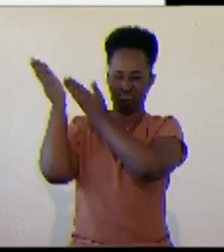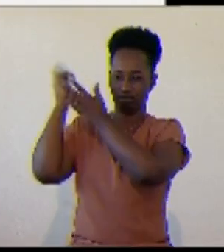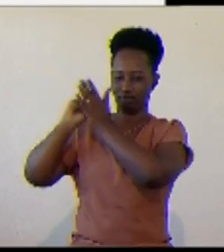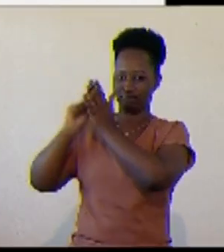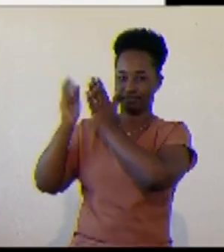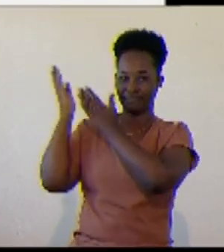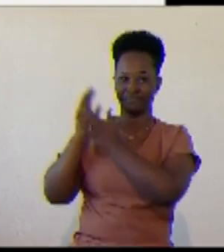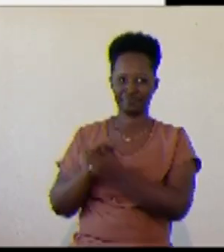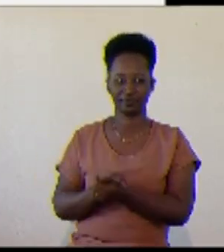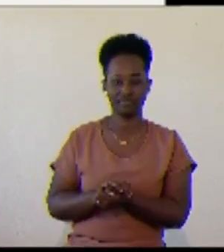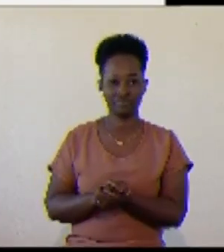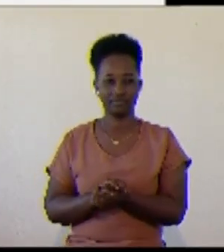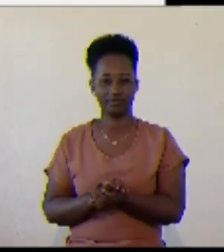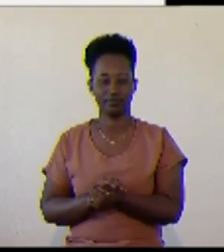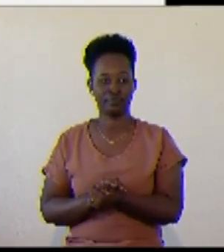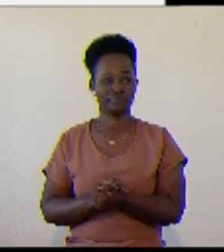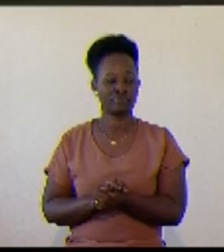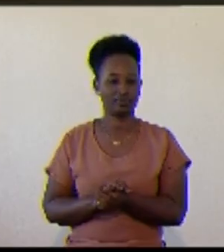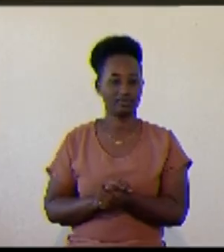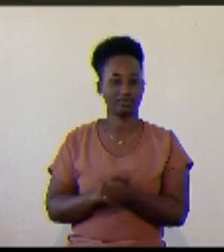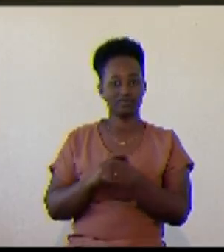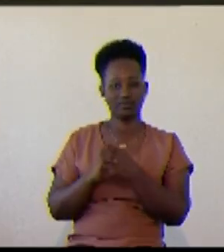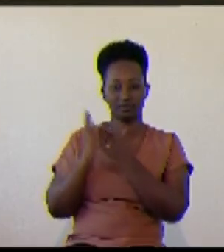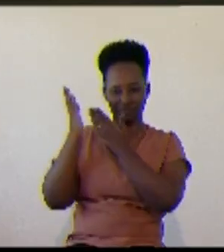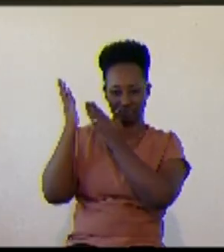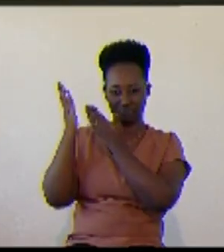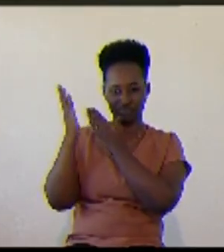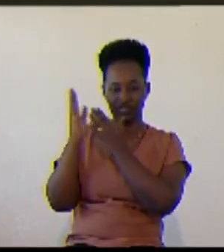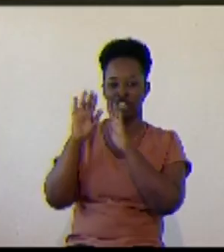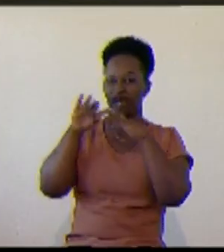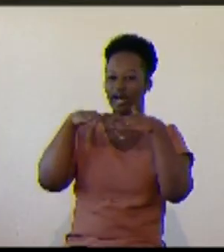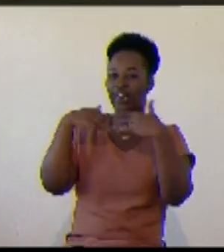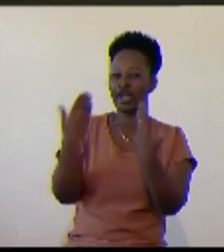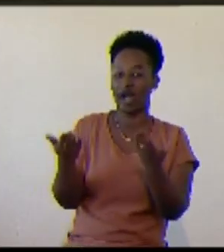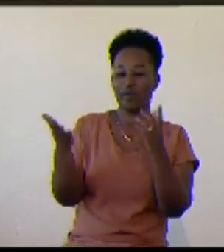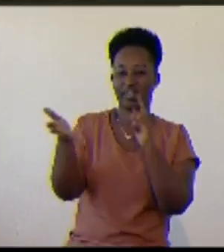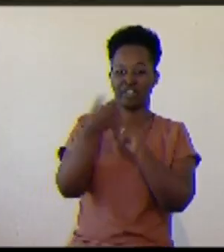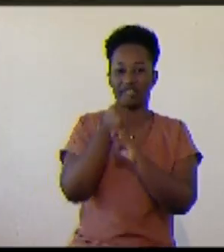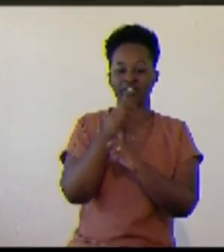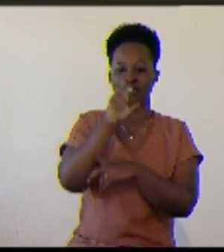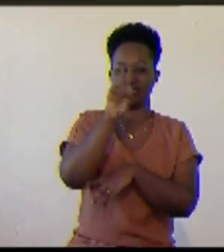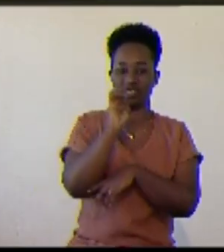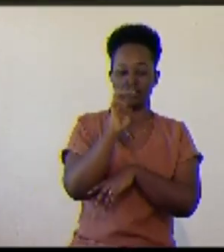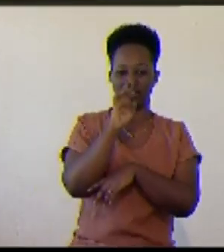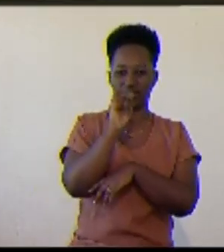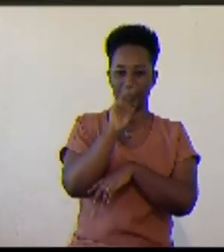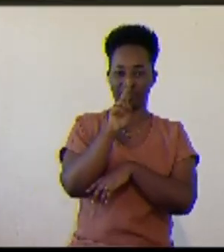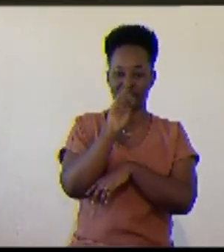5q, then plus 30. So how do you get the derivative of this function following our rule? So